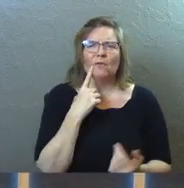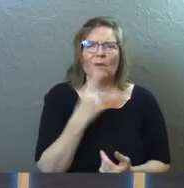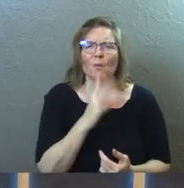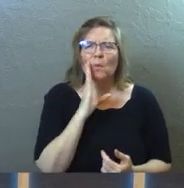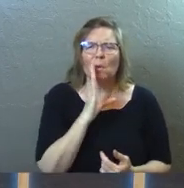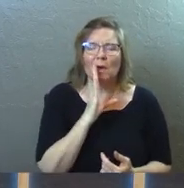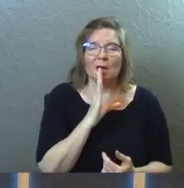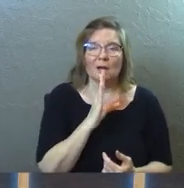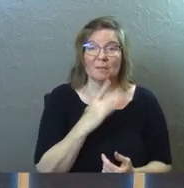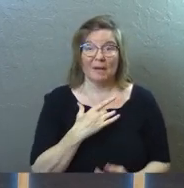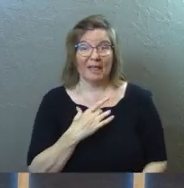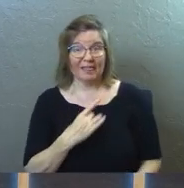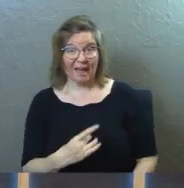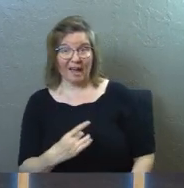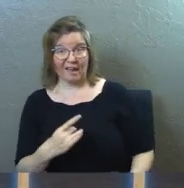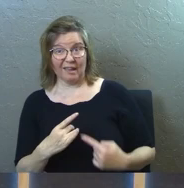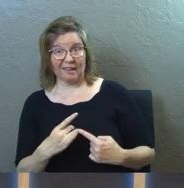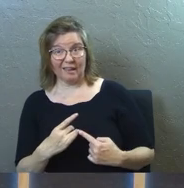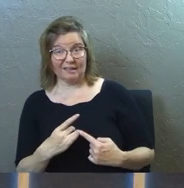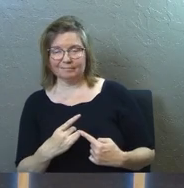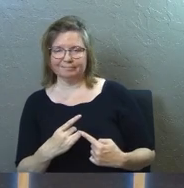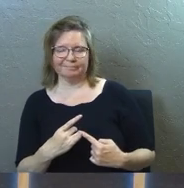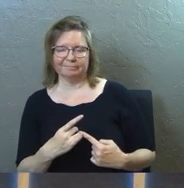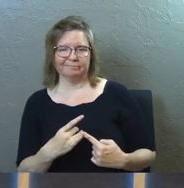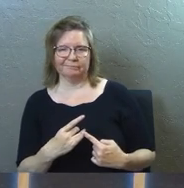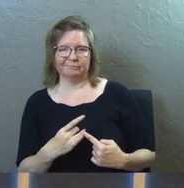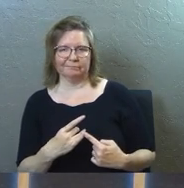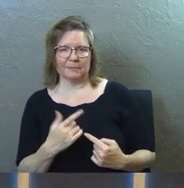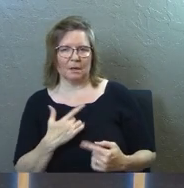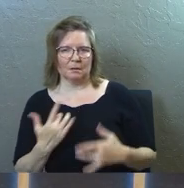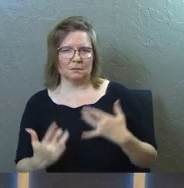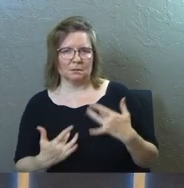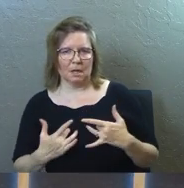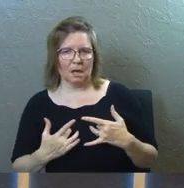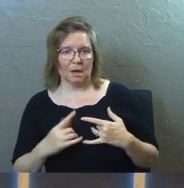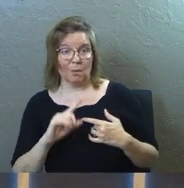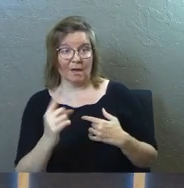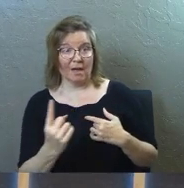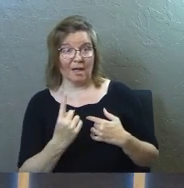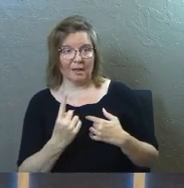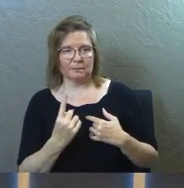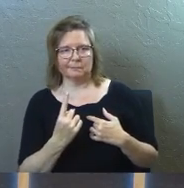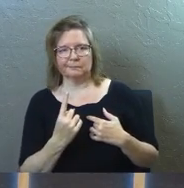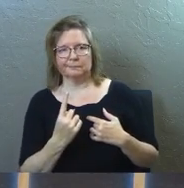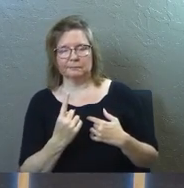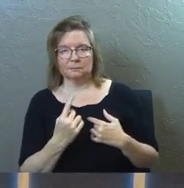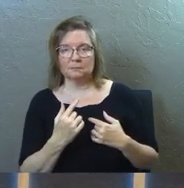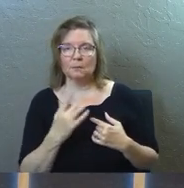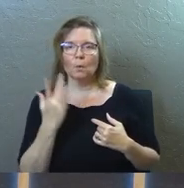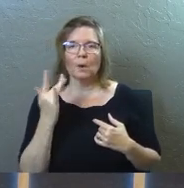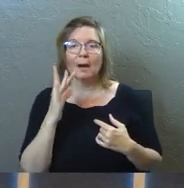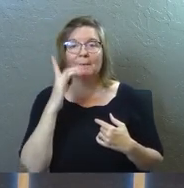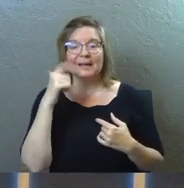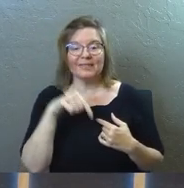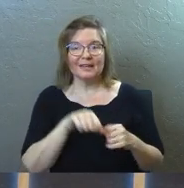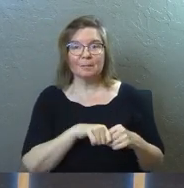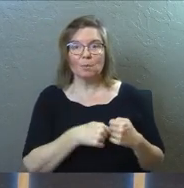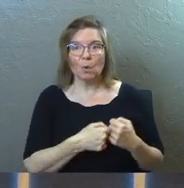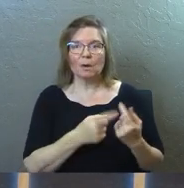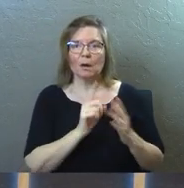them, but I sure don't like them very much, and I'm not super excited when they walk in the room. It has to do with these broken